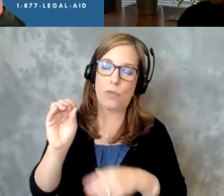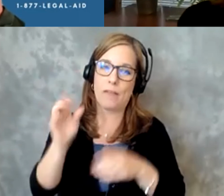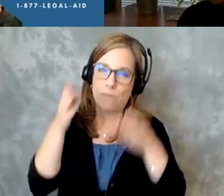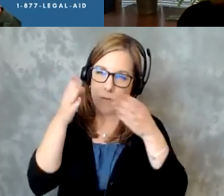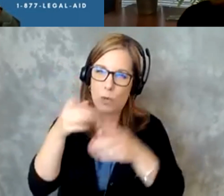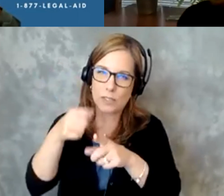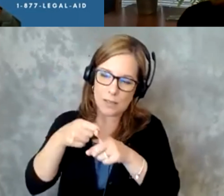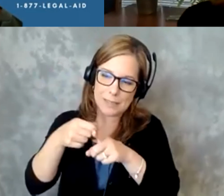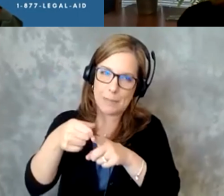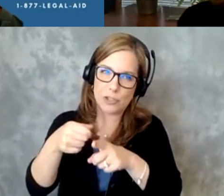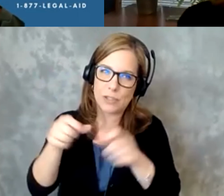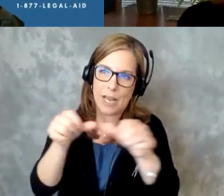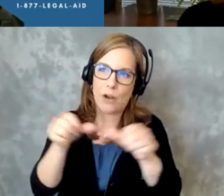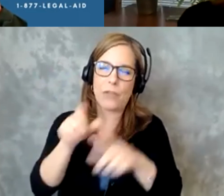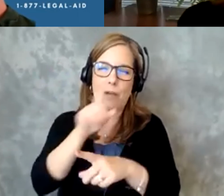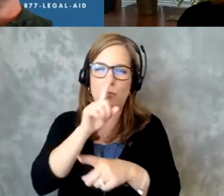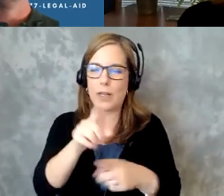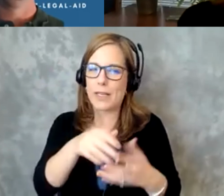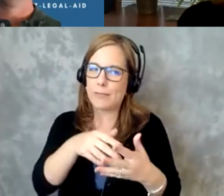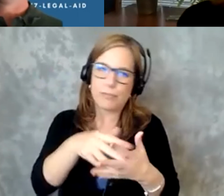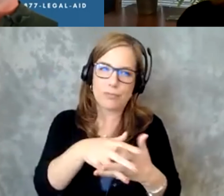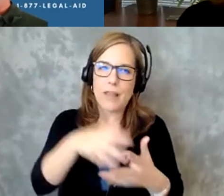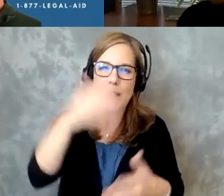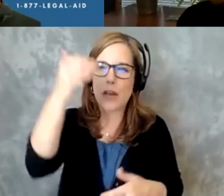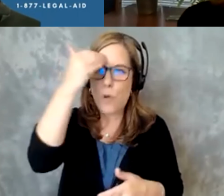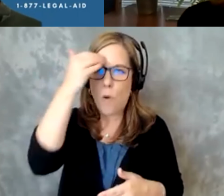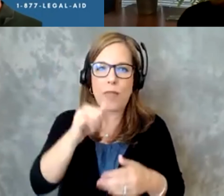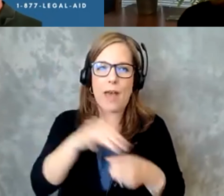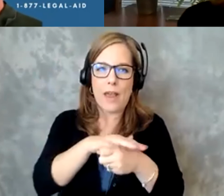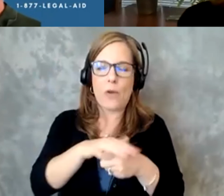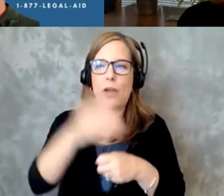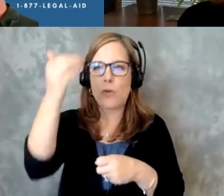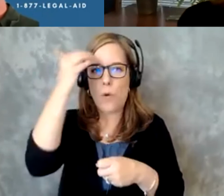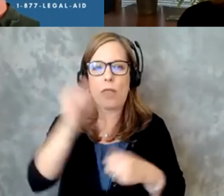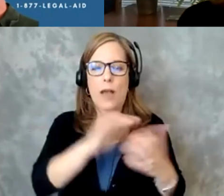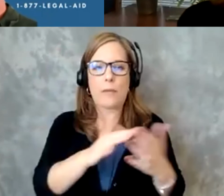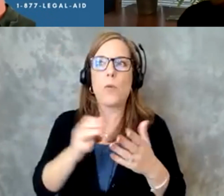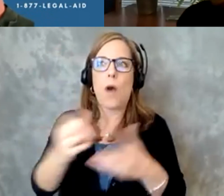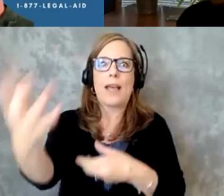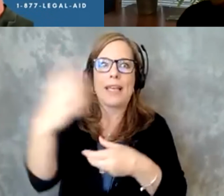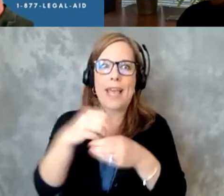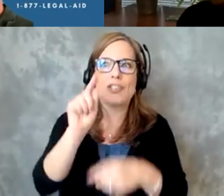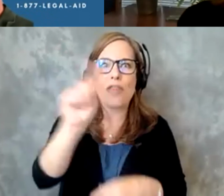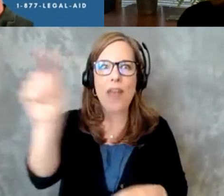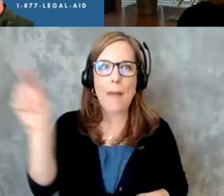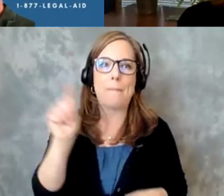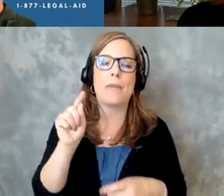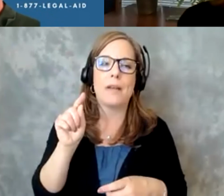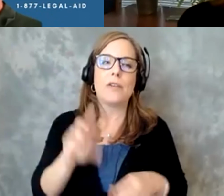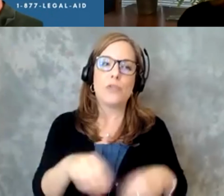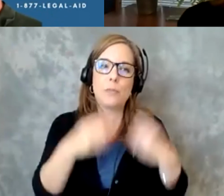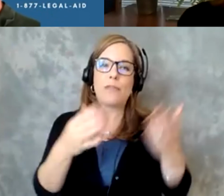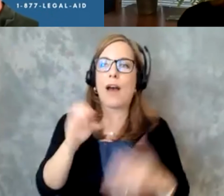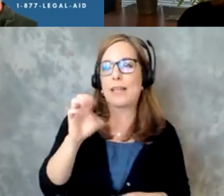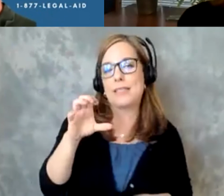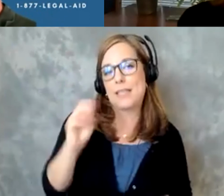know that community, know that the resources in that community, to engage them through our network to provide ECM services through